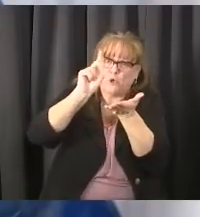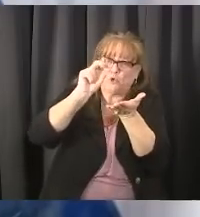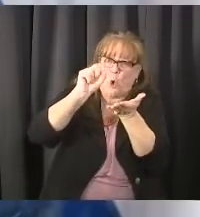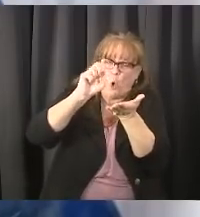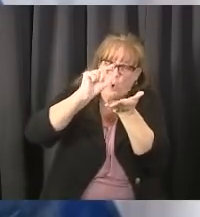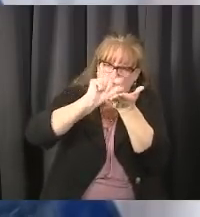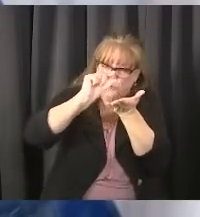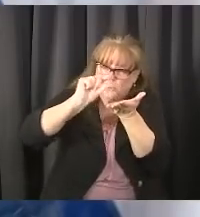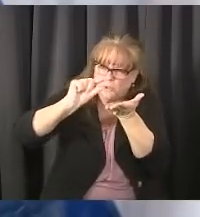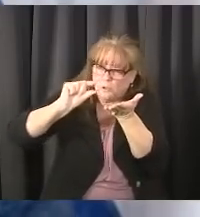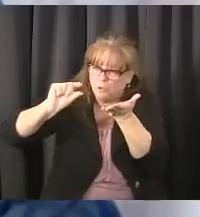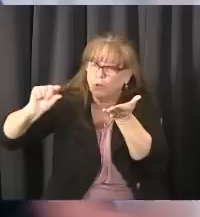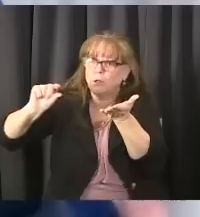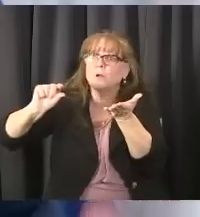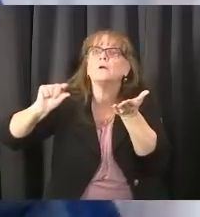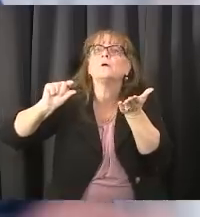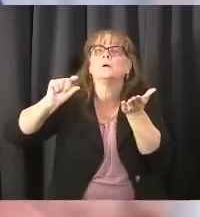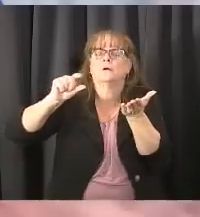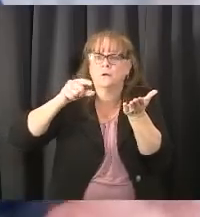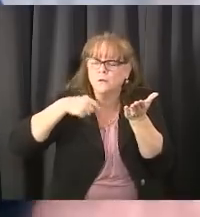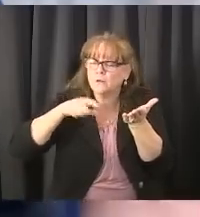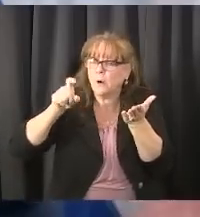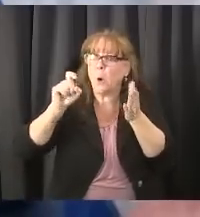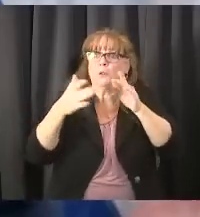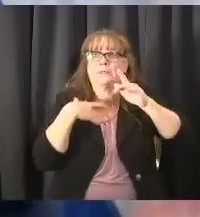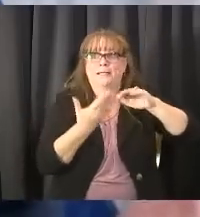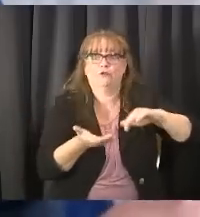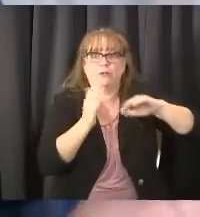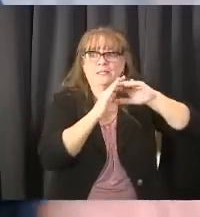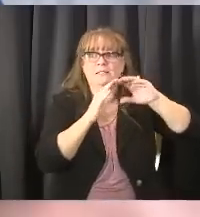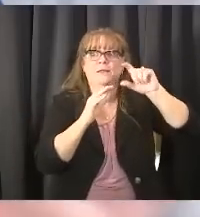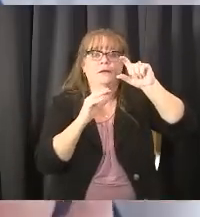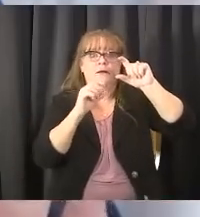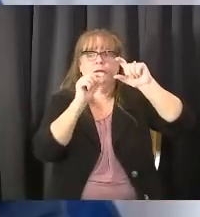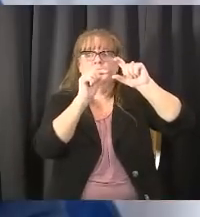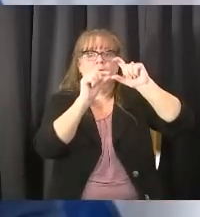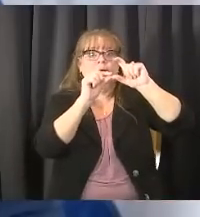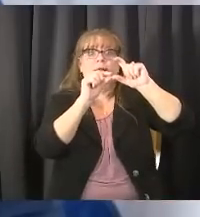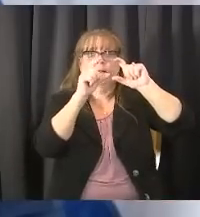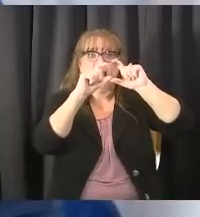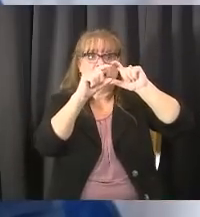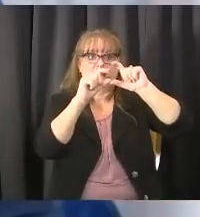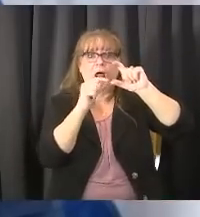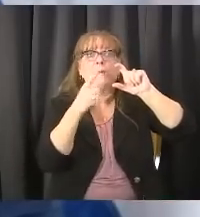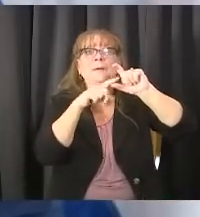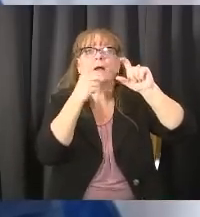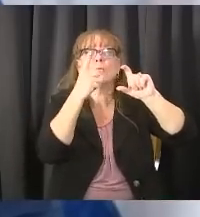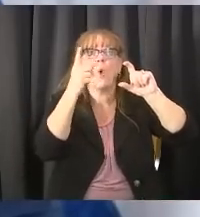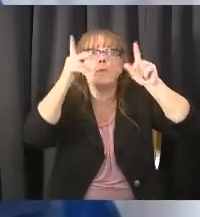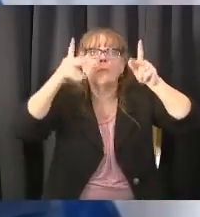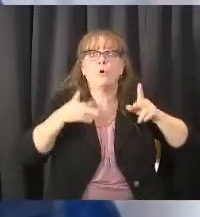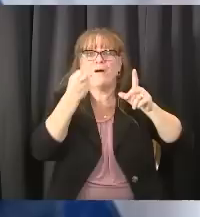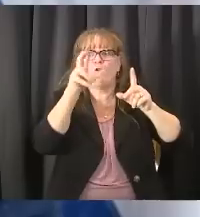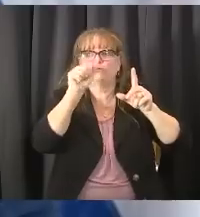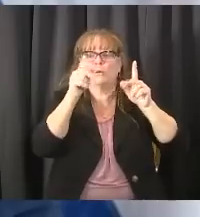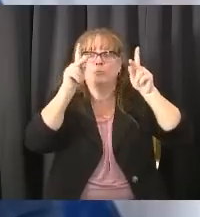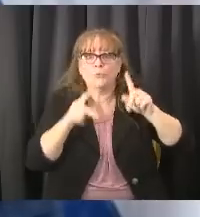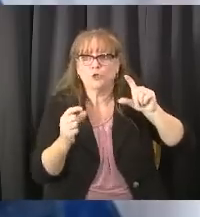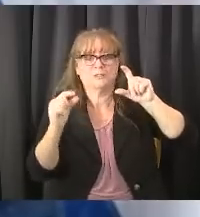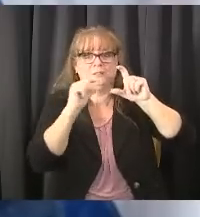6 doses, because we want, and in most cases, when measured with precision, that is the quantity that will be able to be administered. The federal